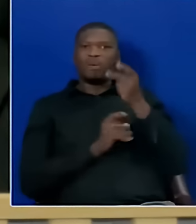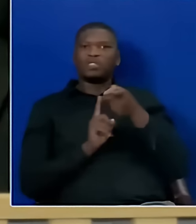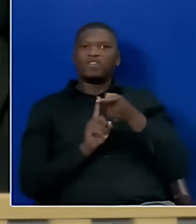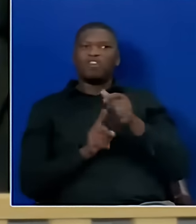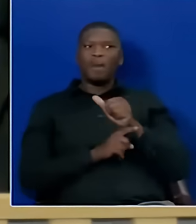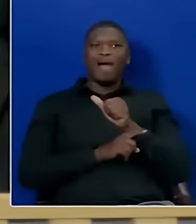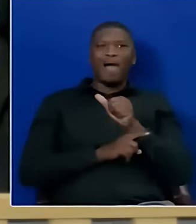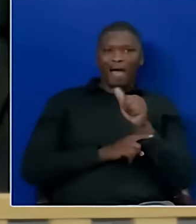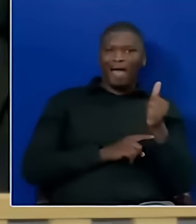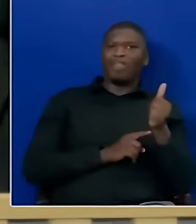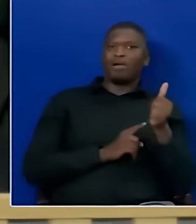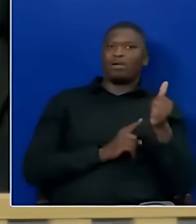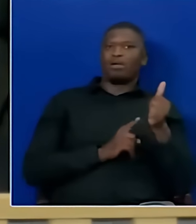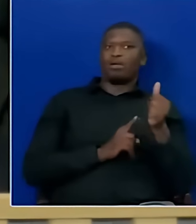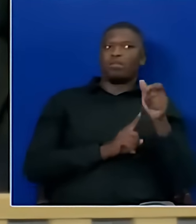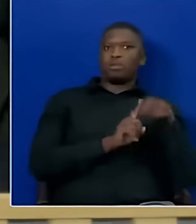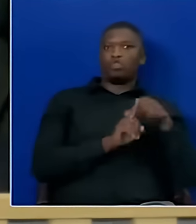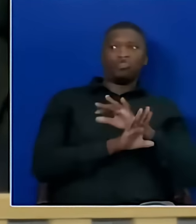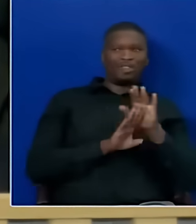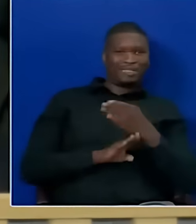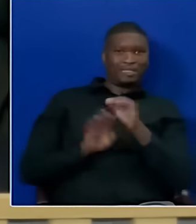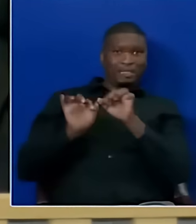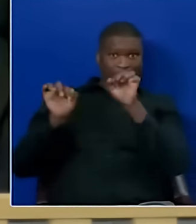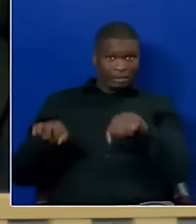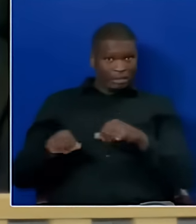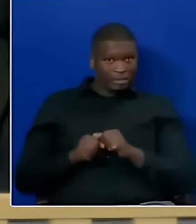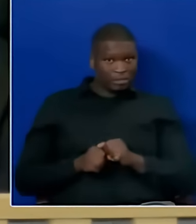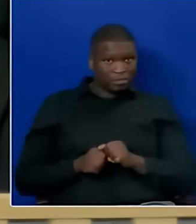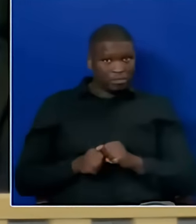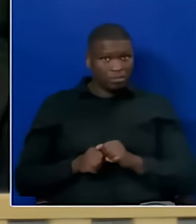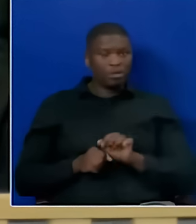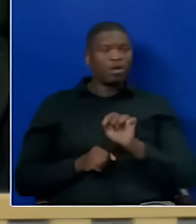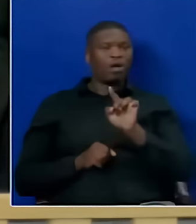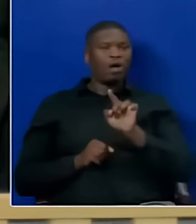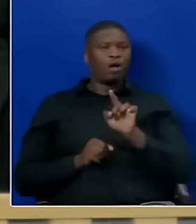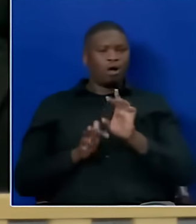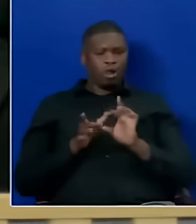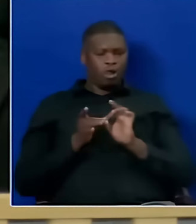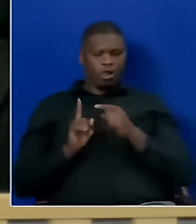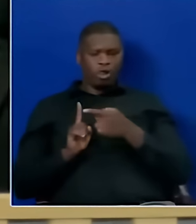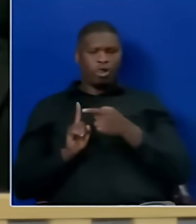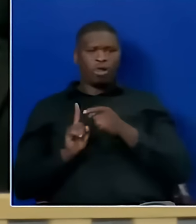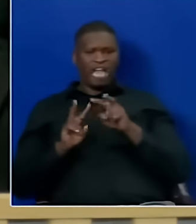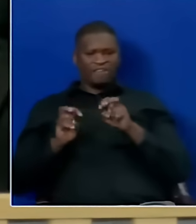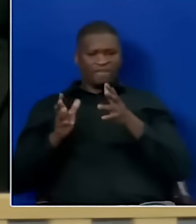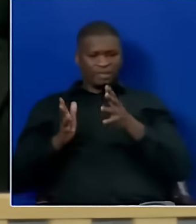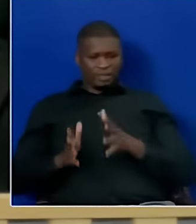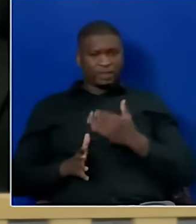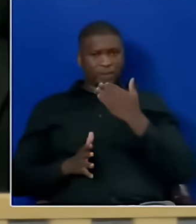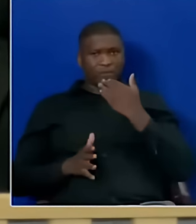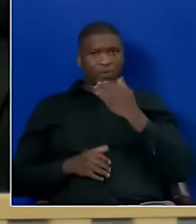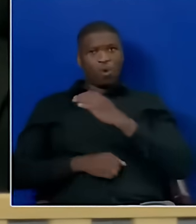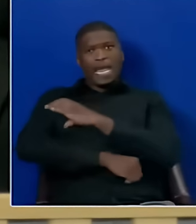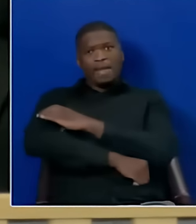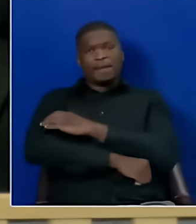system. According to the investigating officers, that is Captain Mokhatle, through